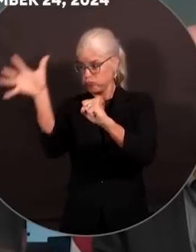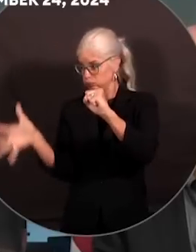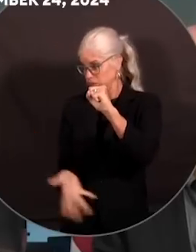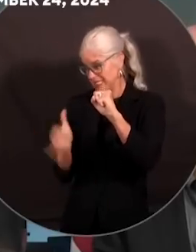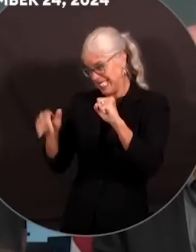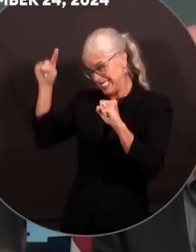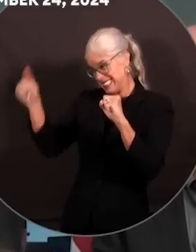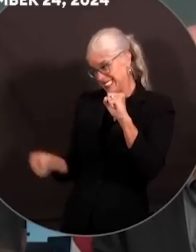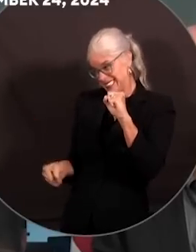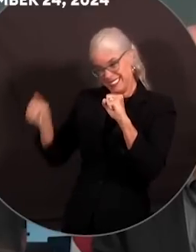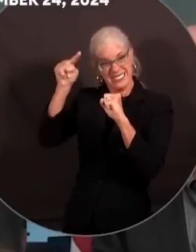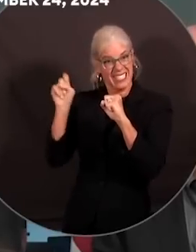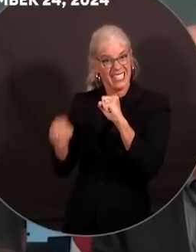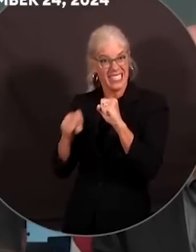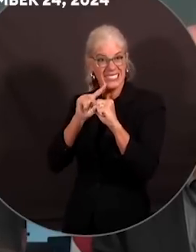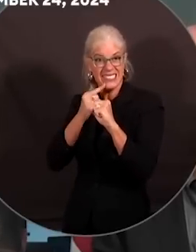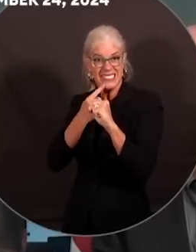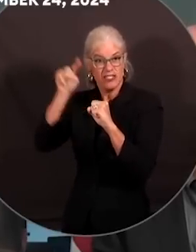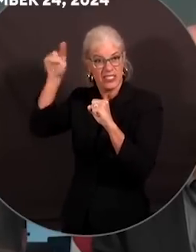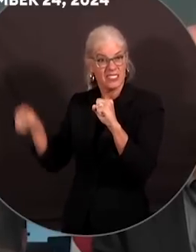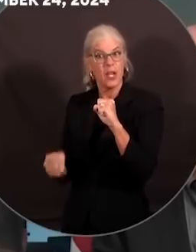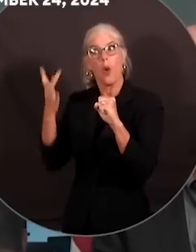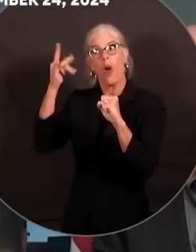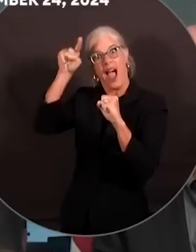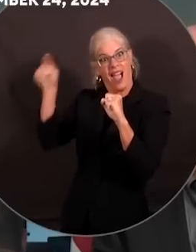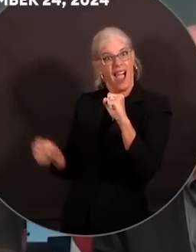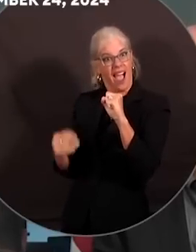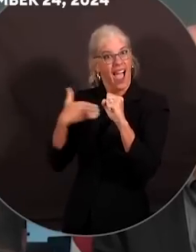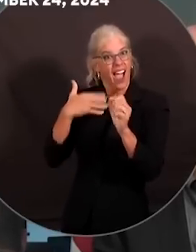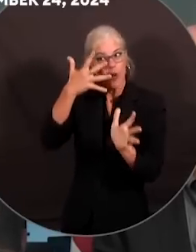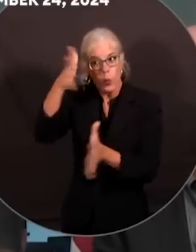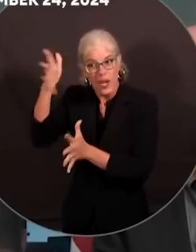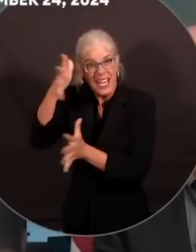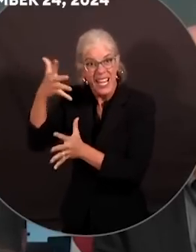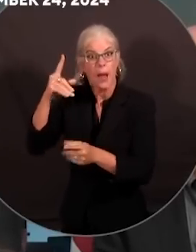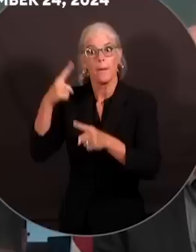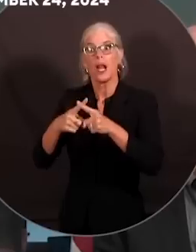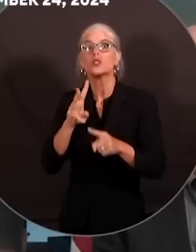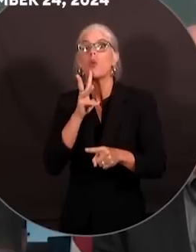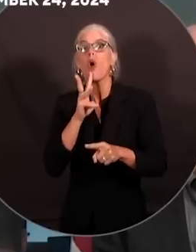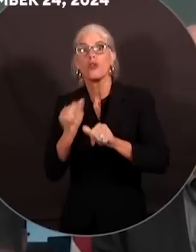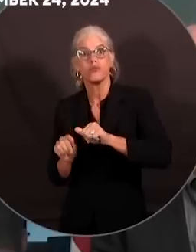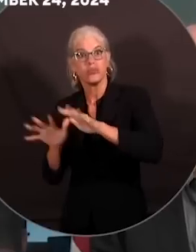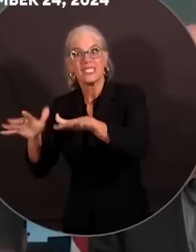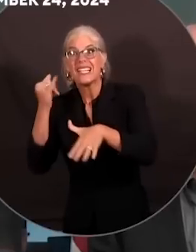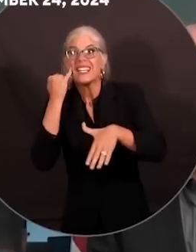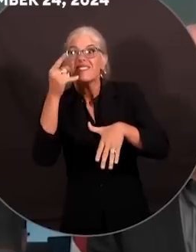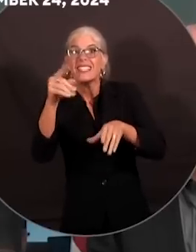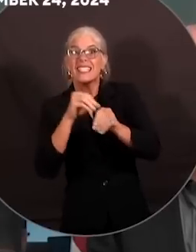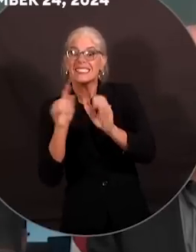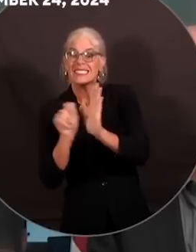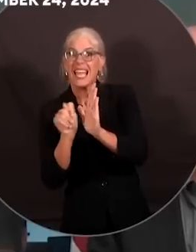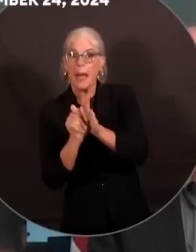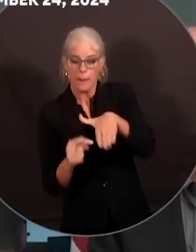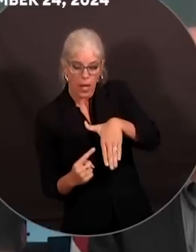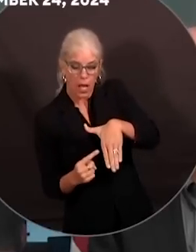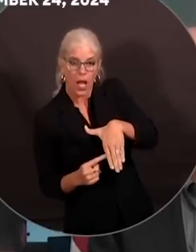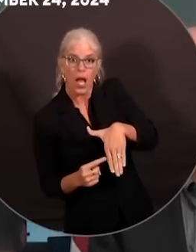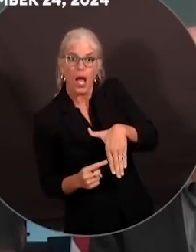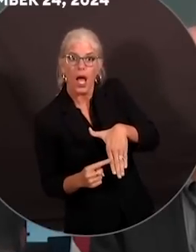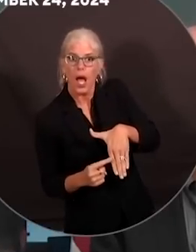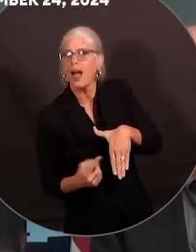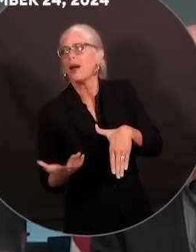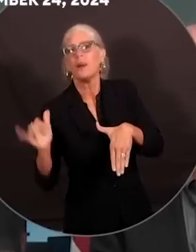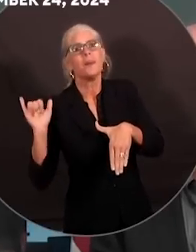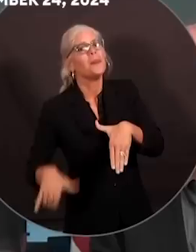and you can see with surge. So if you're in the Tampa Bay area, you anticipate that you're going to see